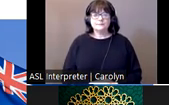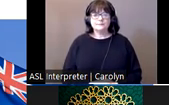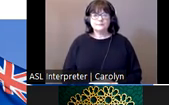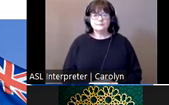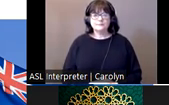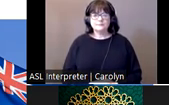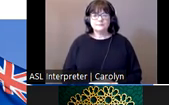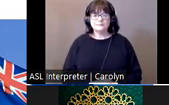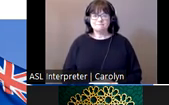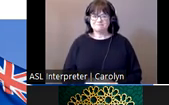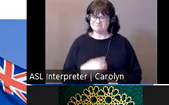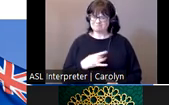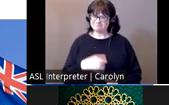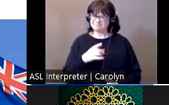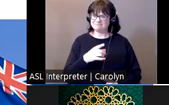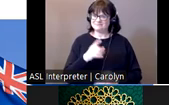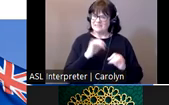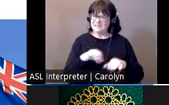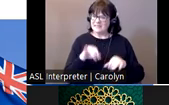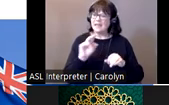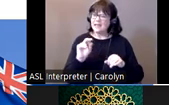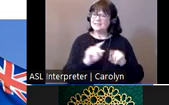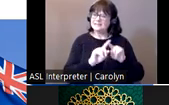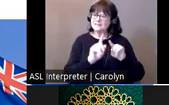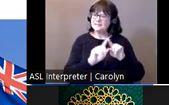Quite a variety of examples there. I think that's interesting.